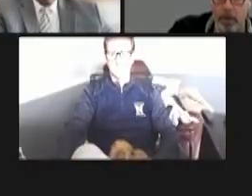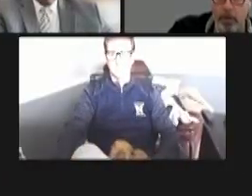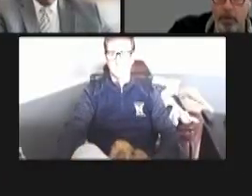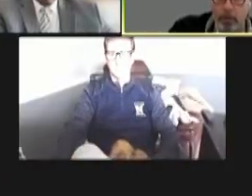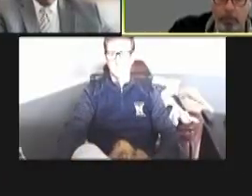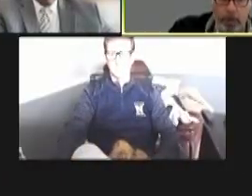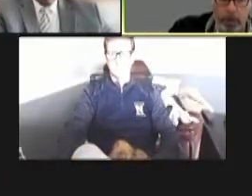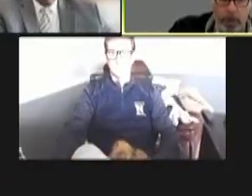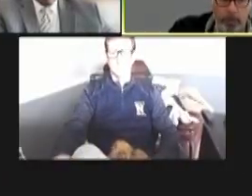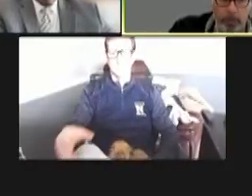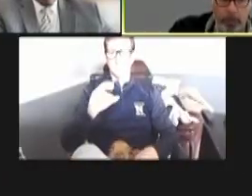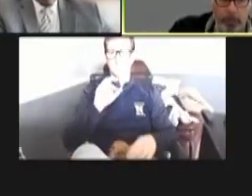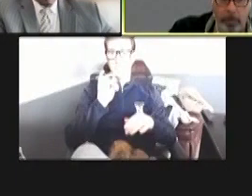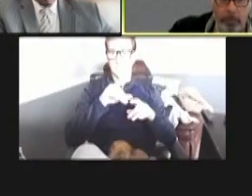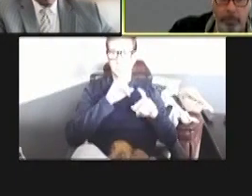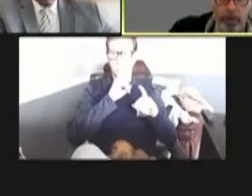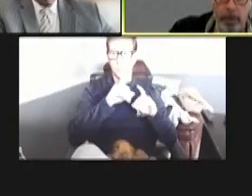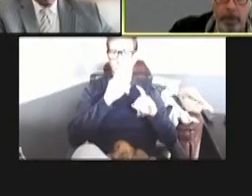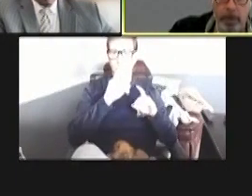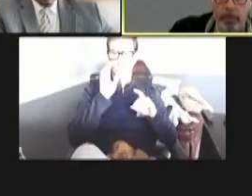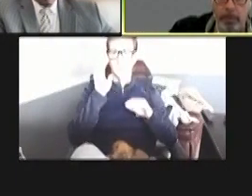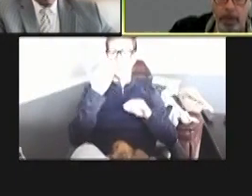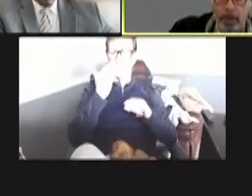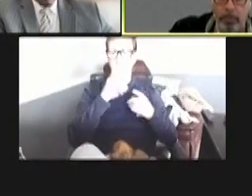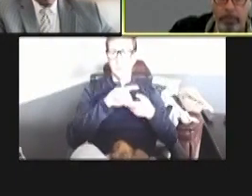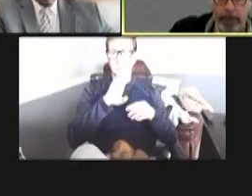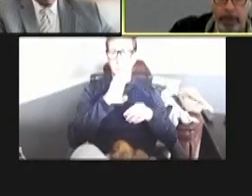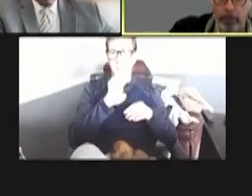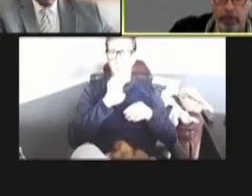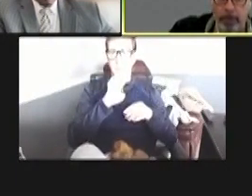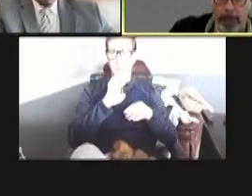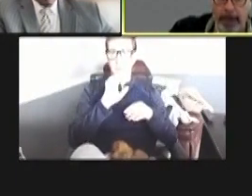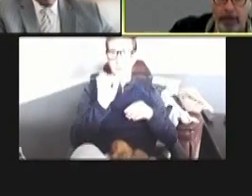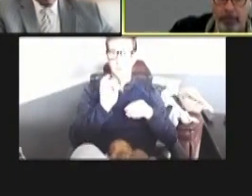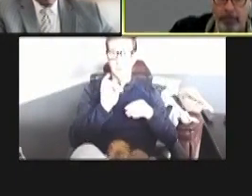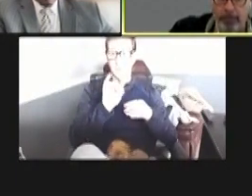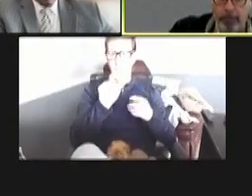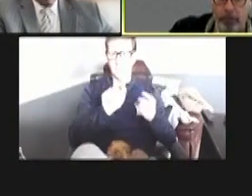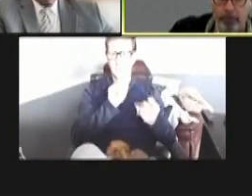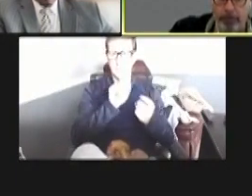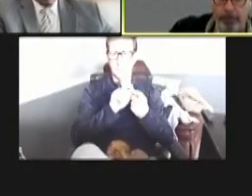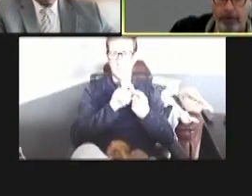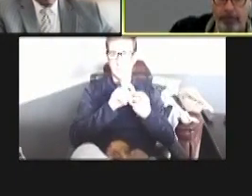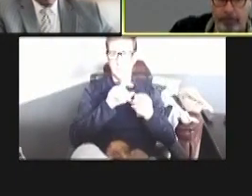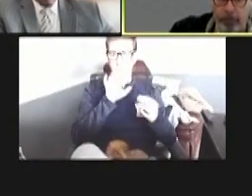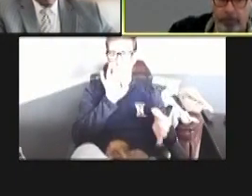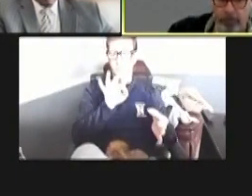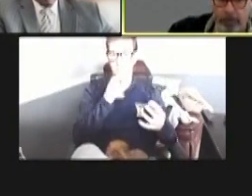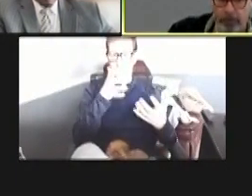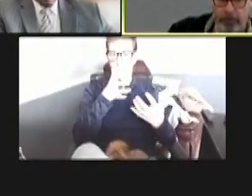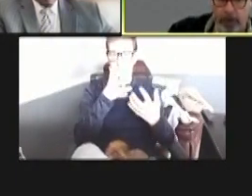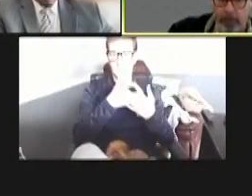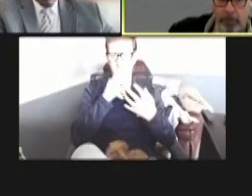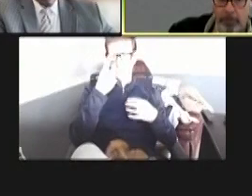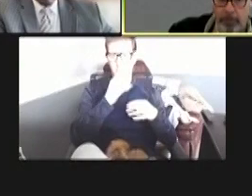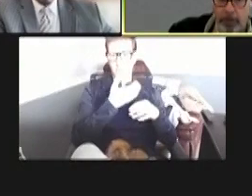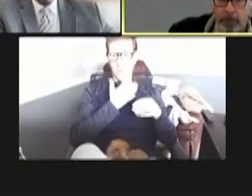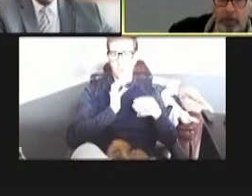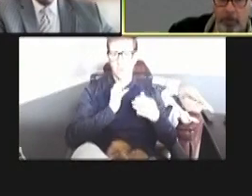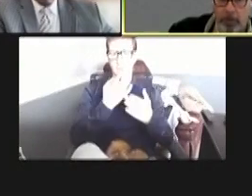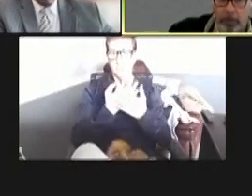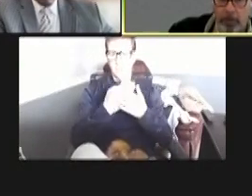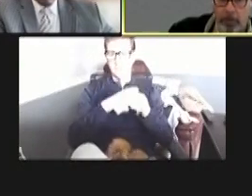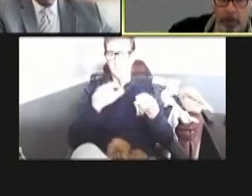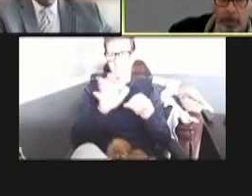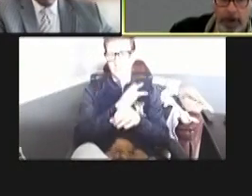No, this really appears to be like exactly the perfect fit for our funds to fill these